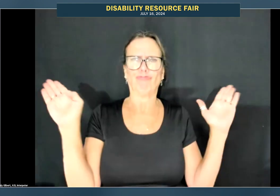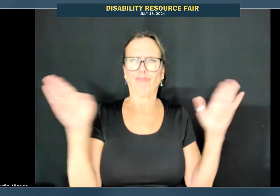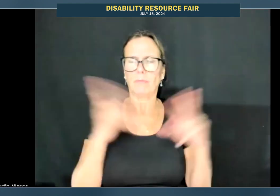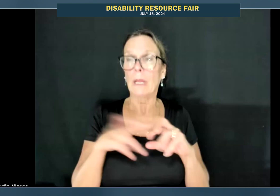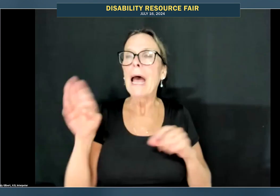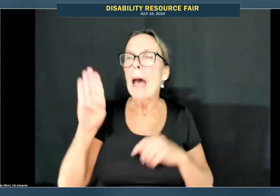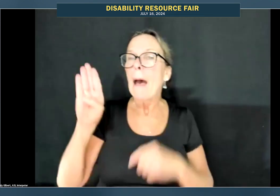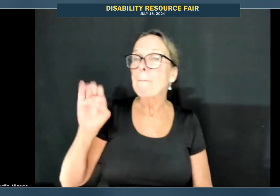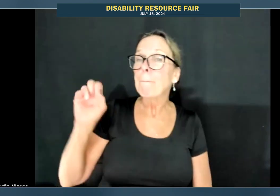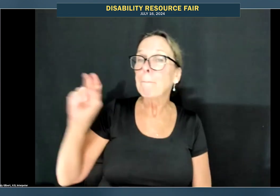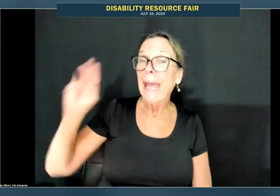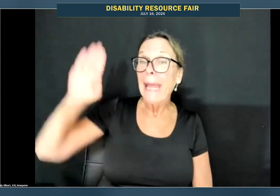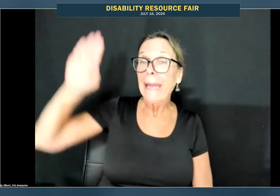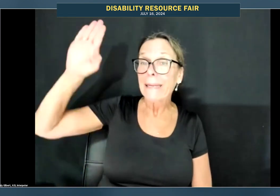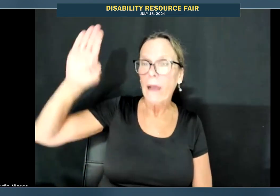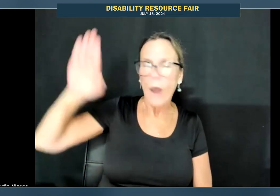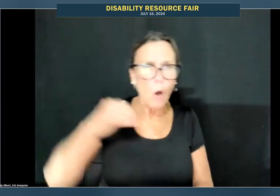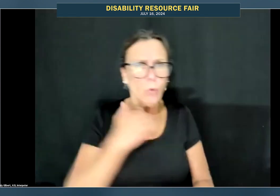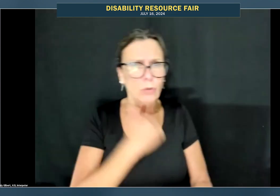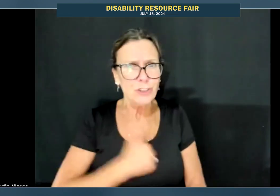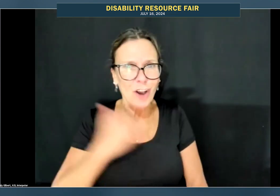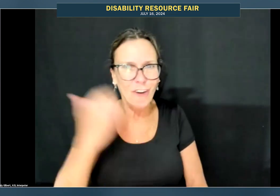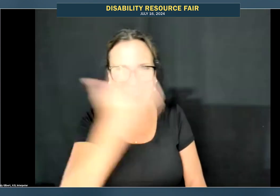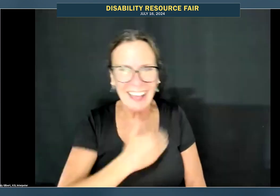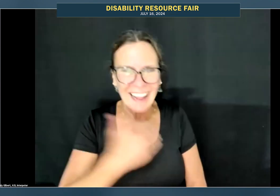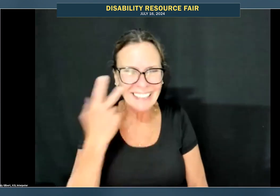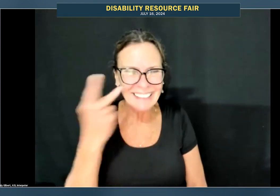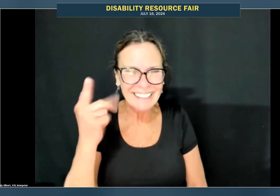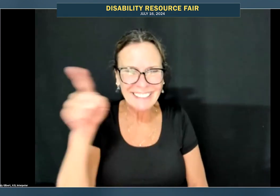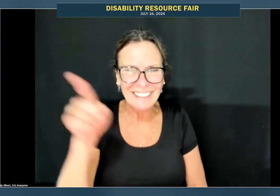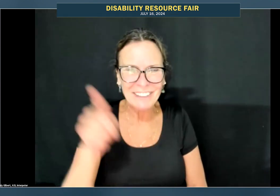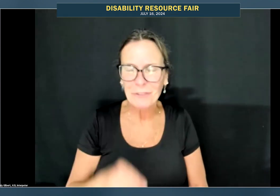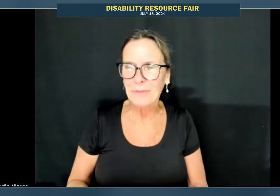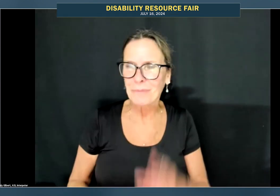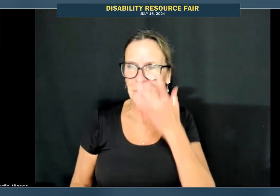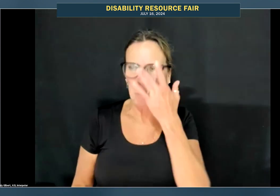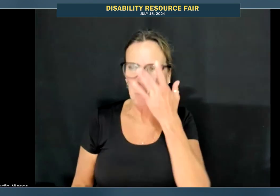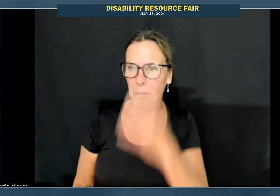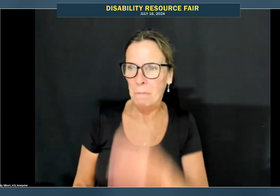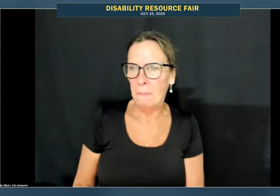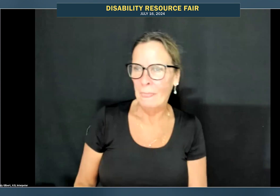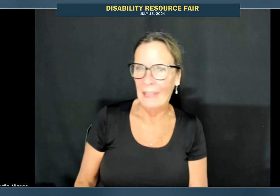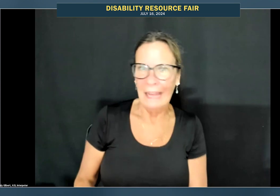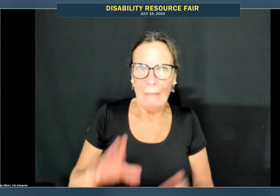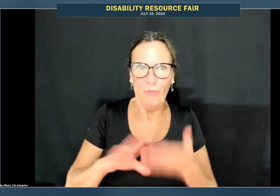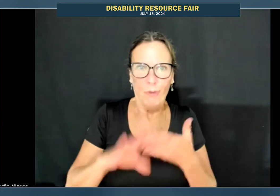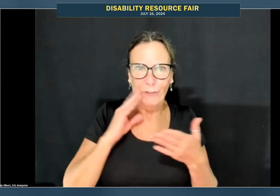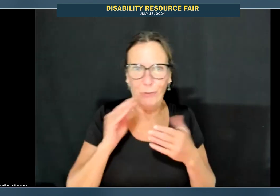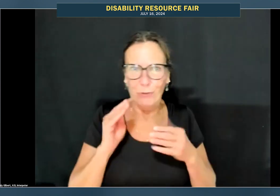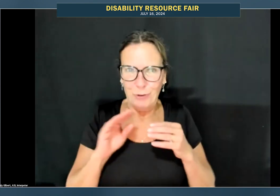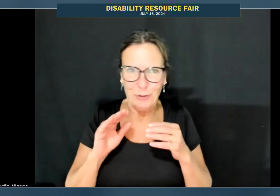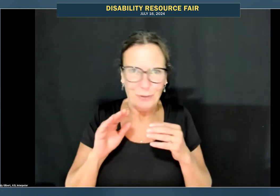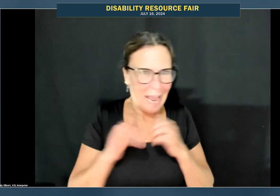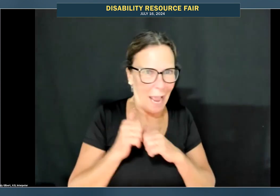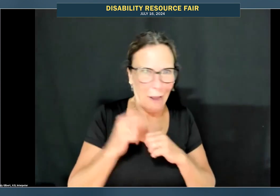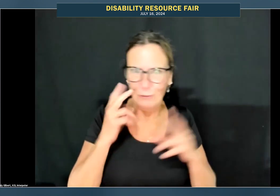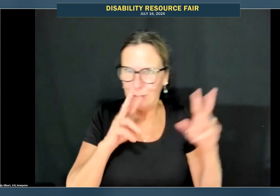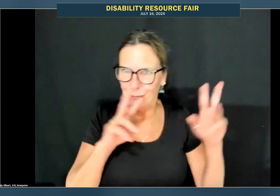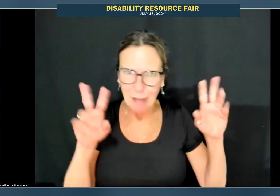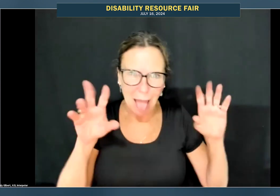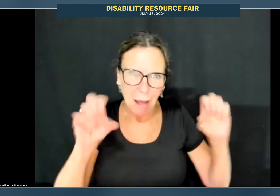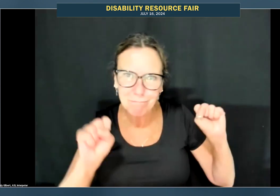has his hand raised. Oh, sorry, I didn't see Ben. Sorry, that's I'm learning how to see all the people with their hands raised. Hello,